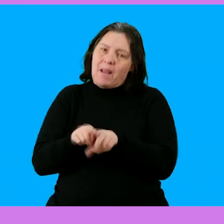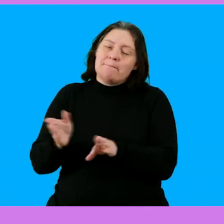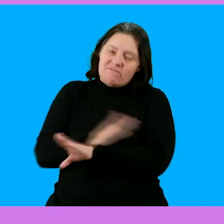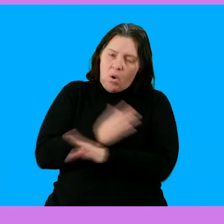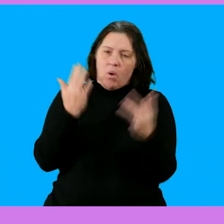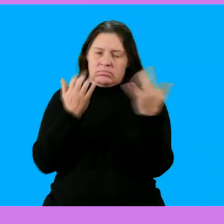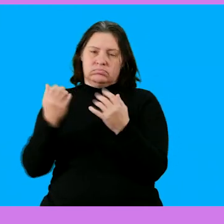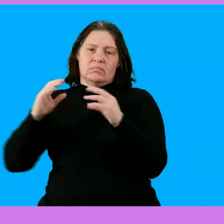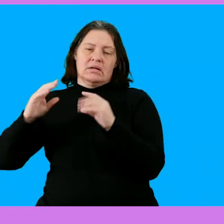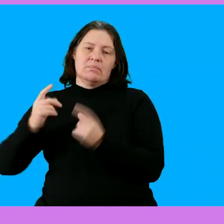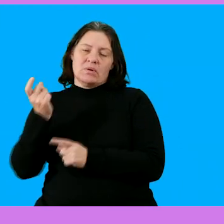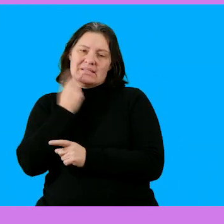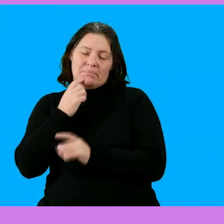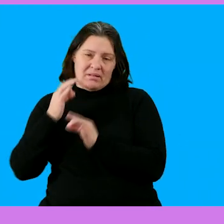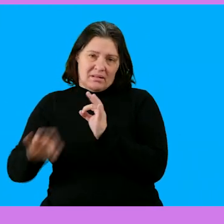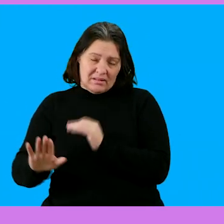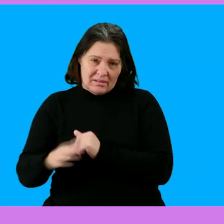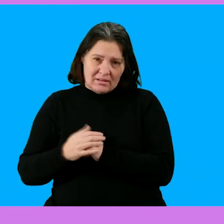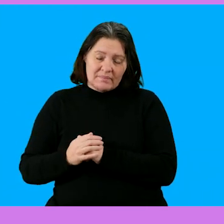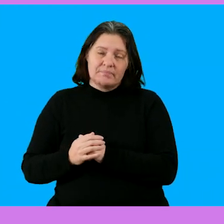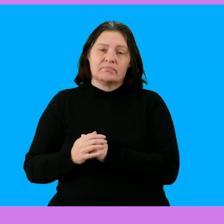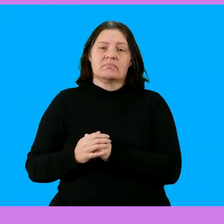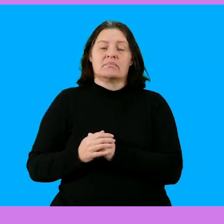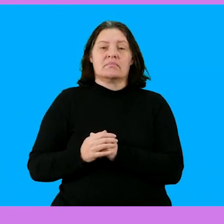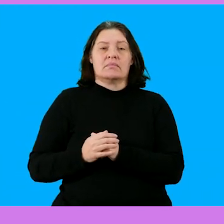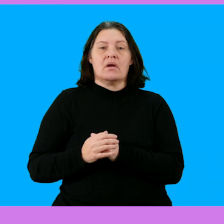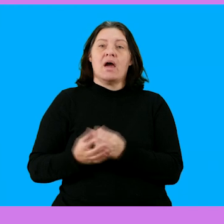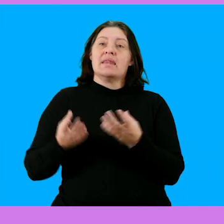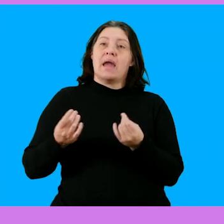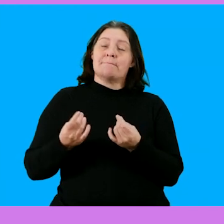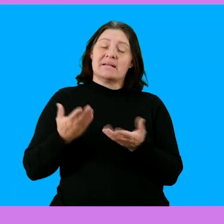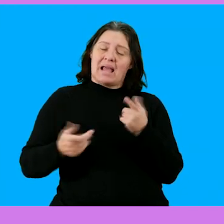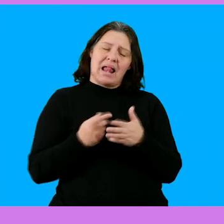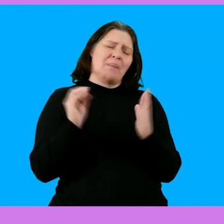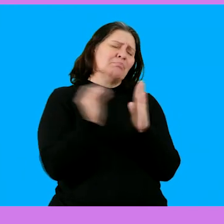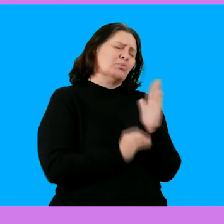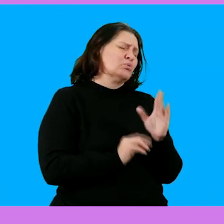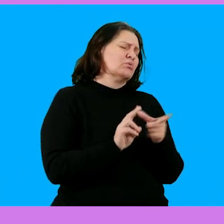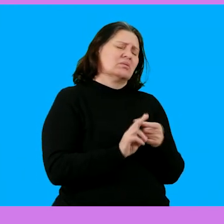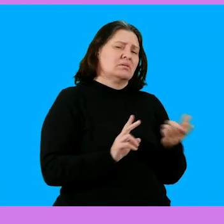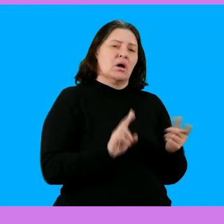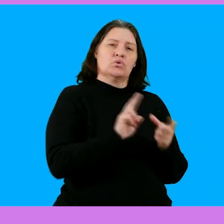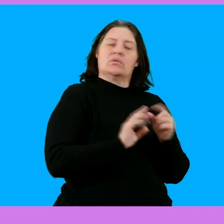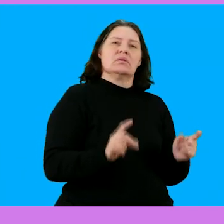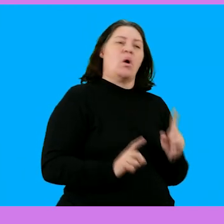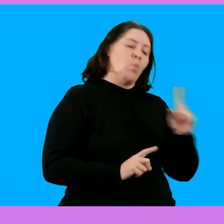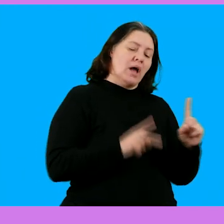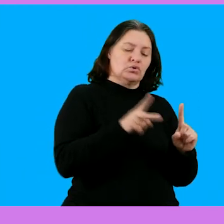you simplify. Okay? And then also, no units when we write down a number scale. For